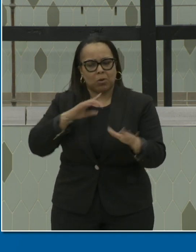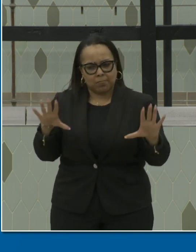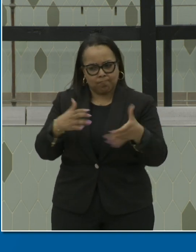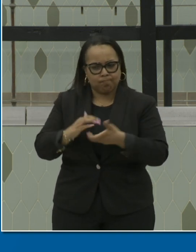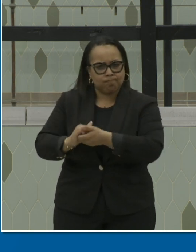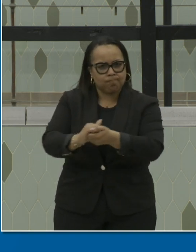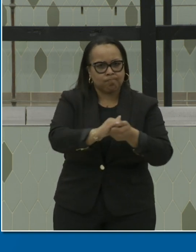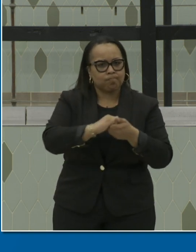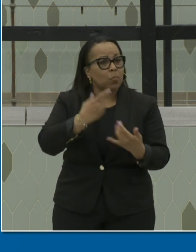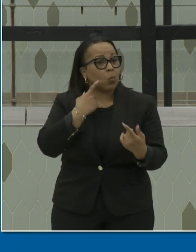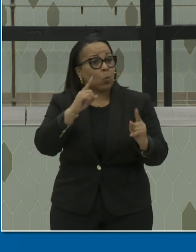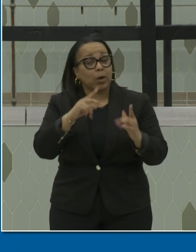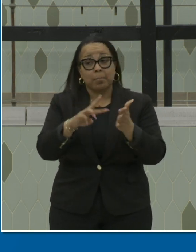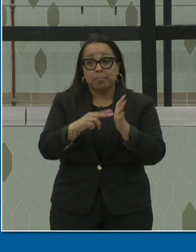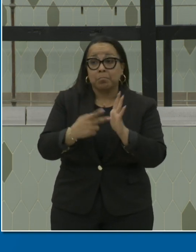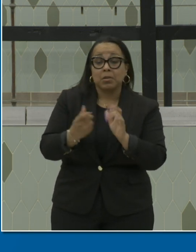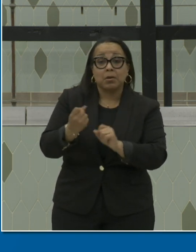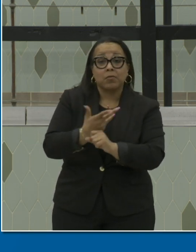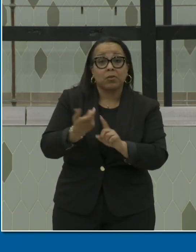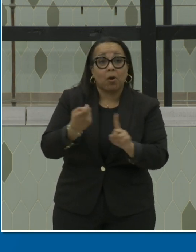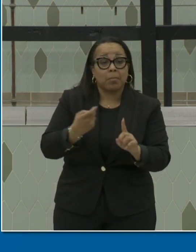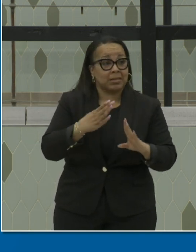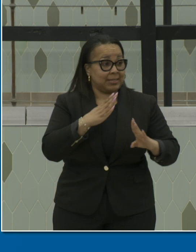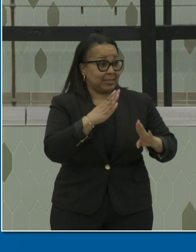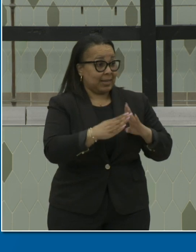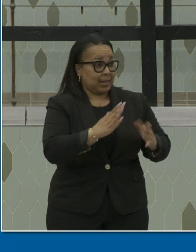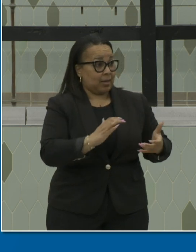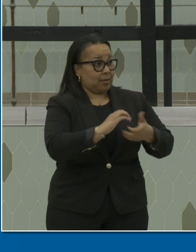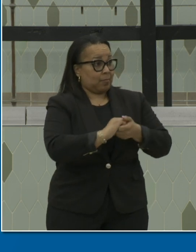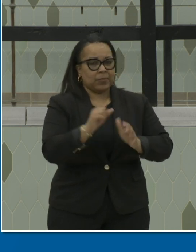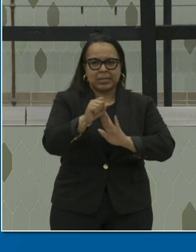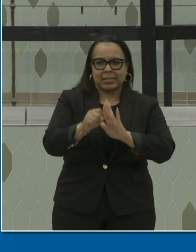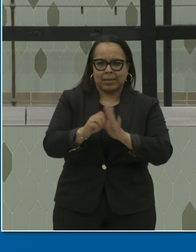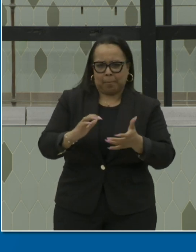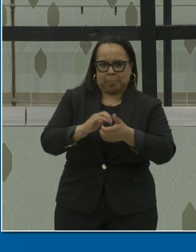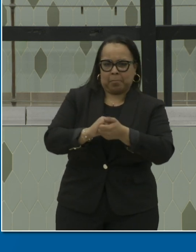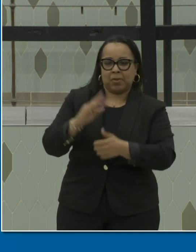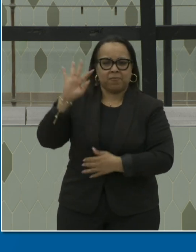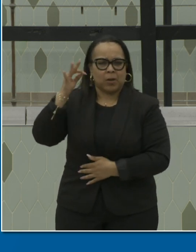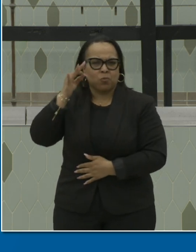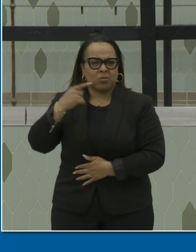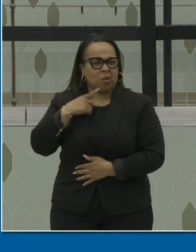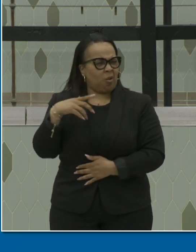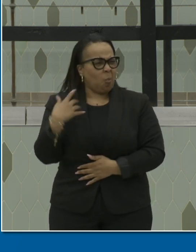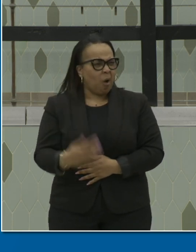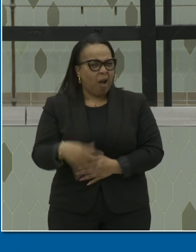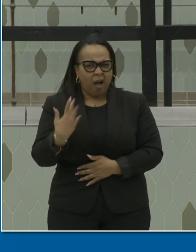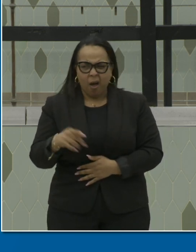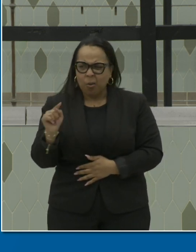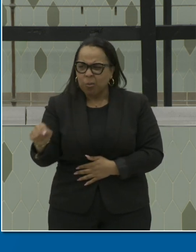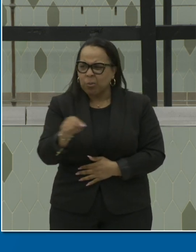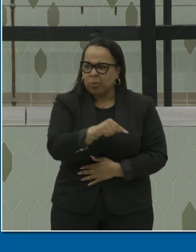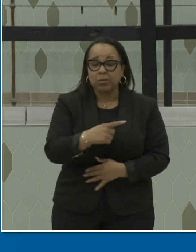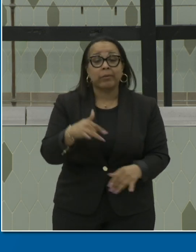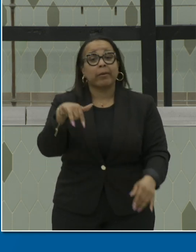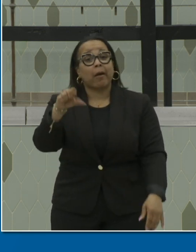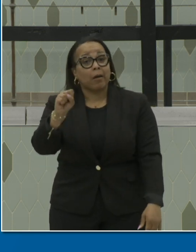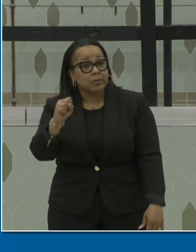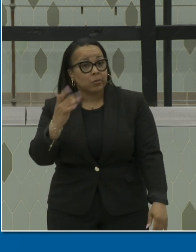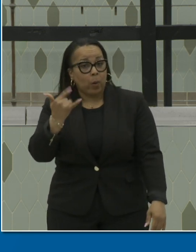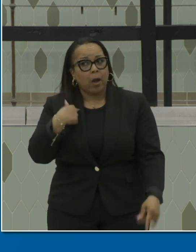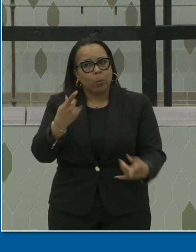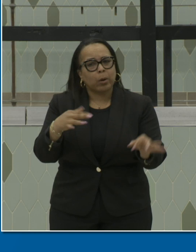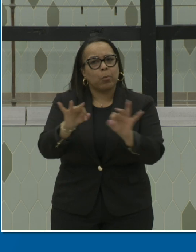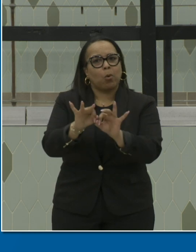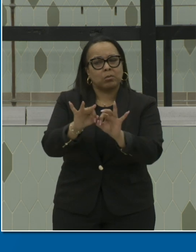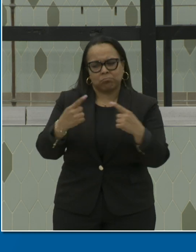make this work. And that means everything from city to state to federal. And you're like, wow, all those people? Yes, because we're